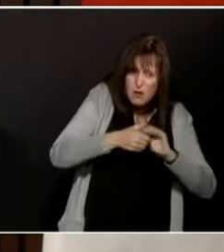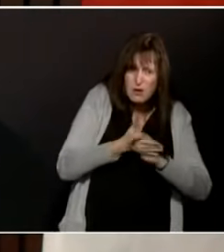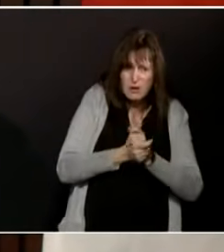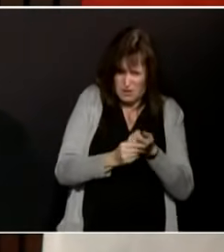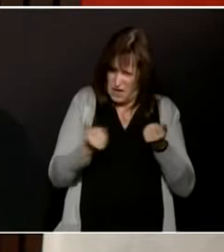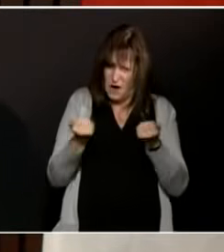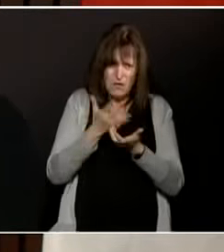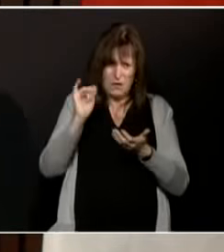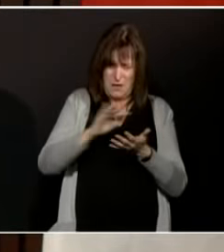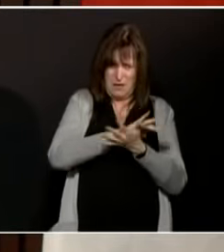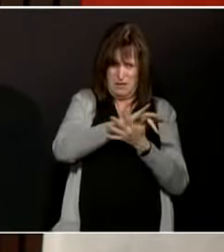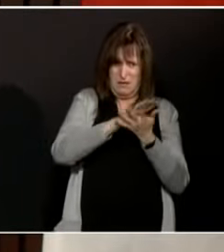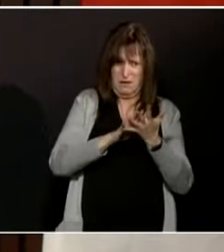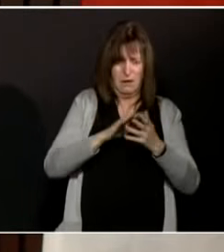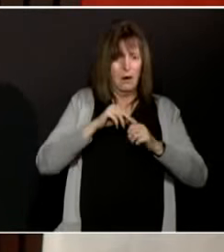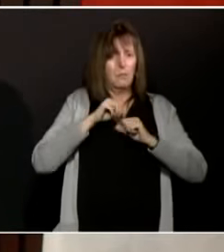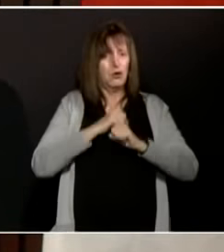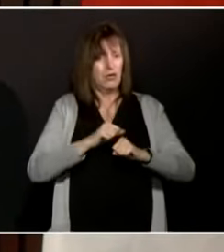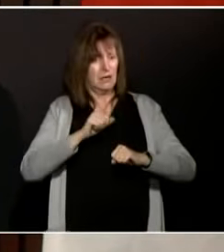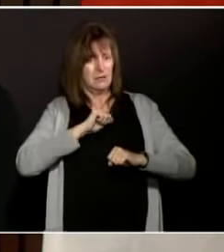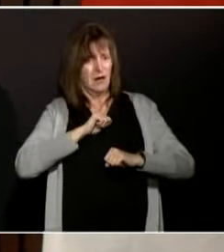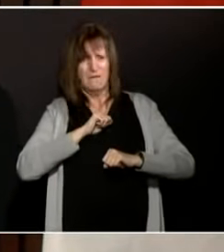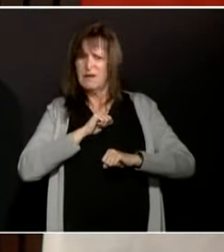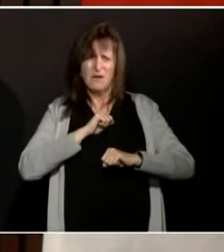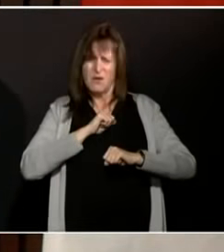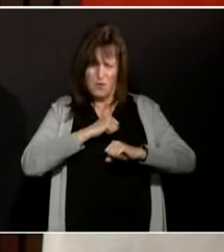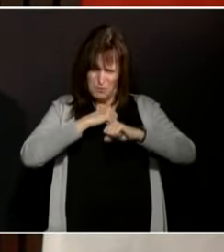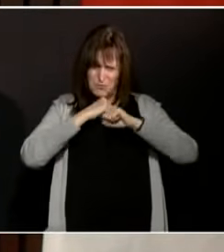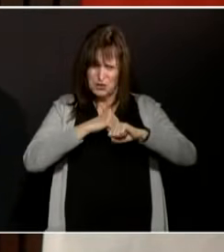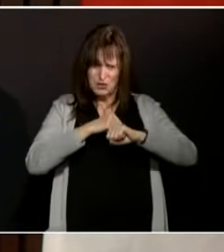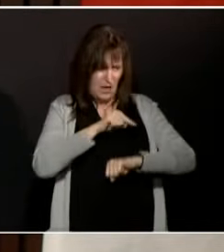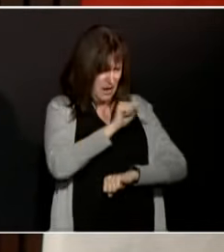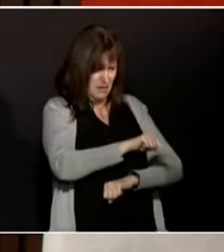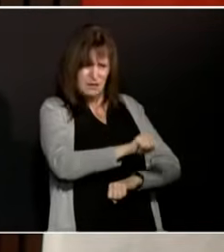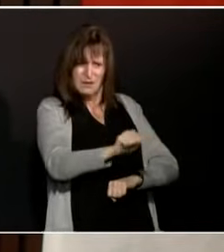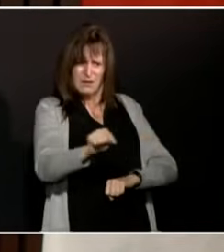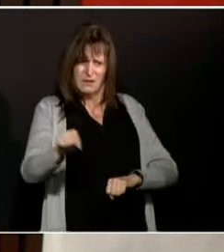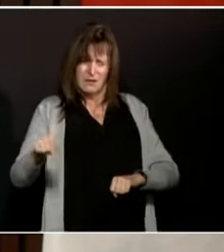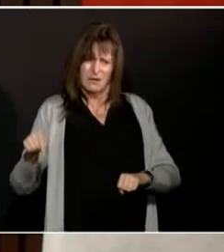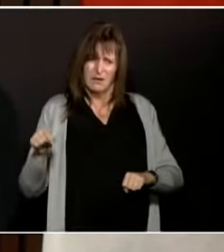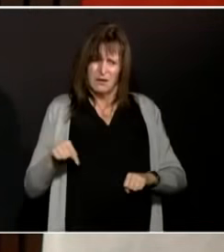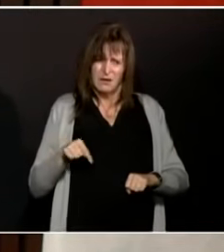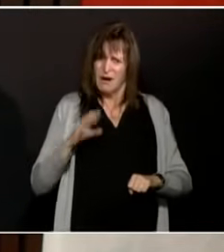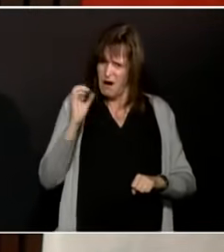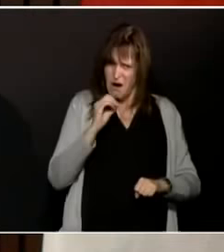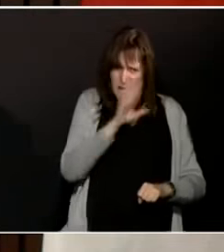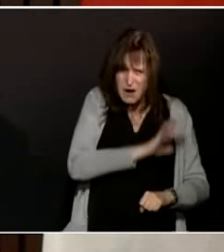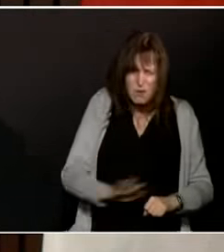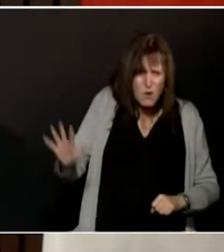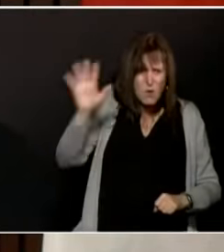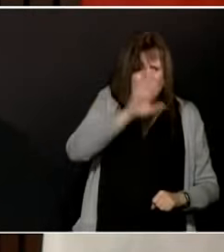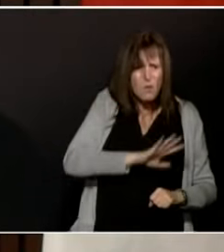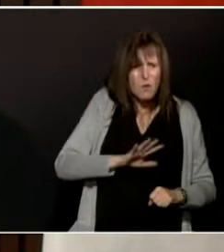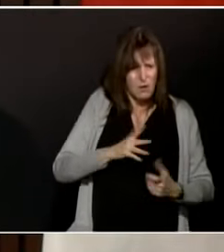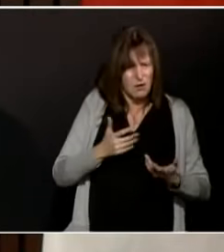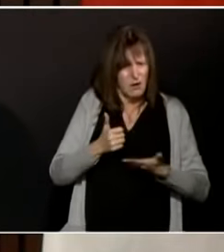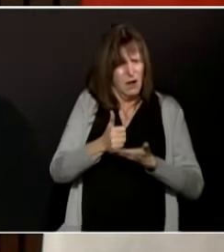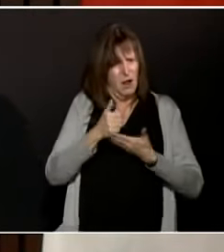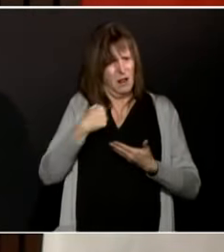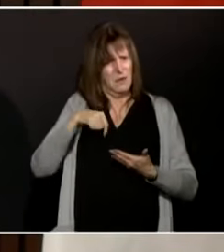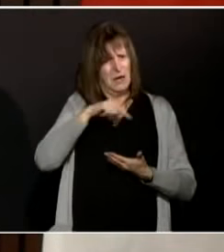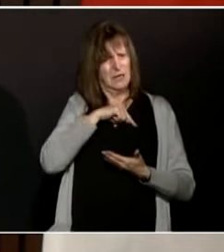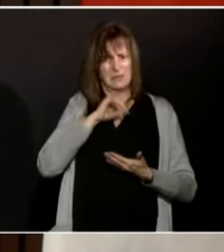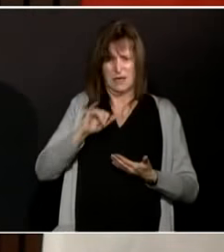protecting ourselves, it's about protecting the people around you and really helping the whole province get out of this as quickly as possible. I'm sorry that was a